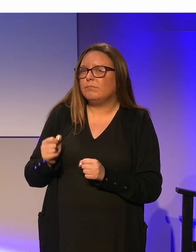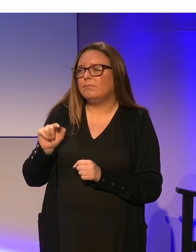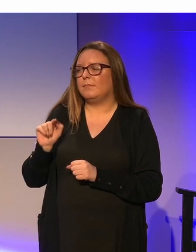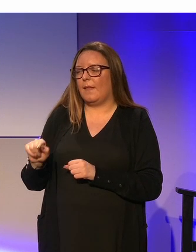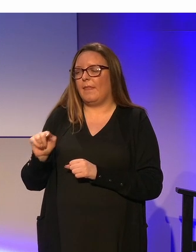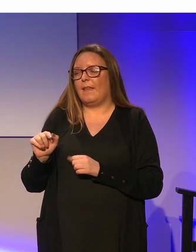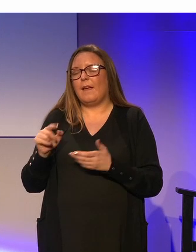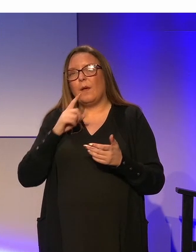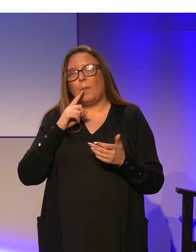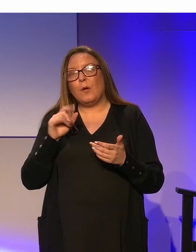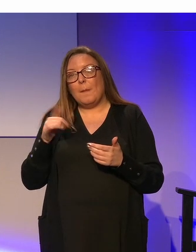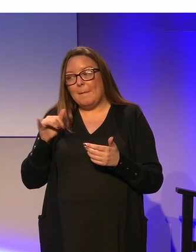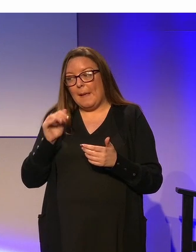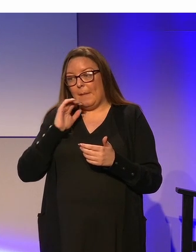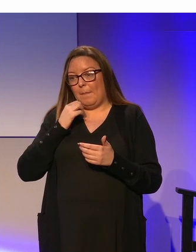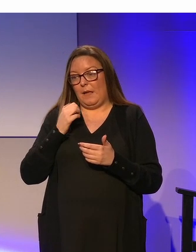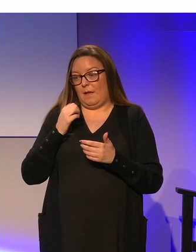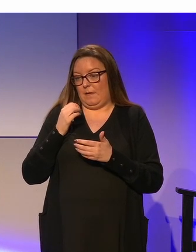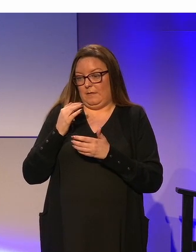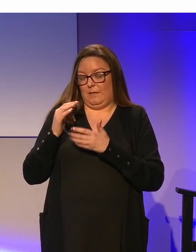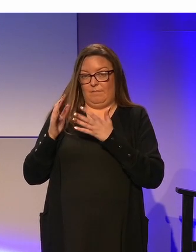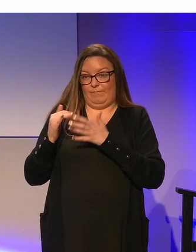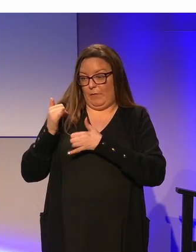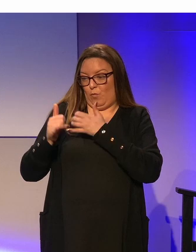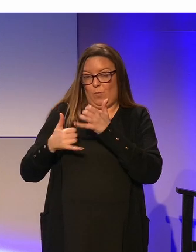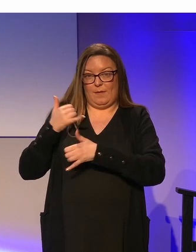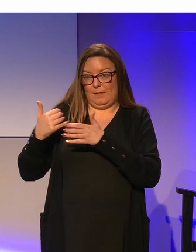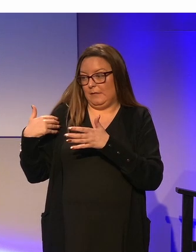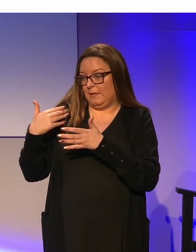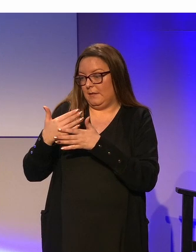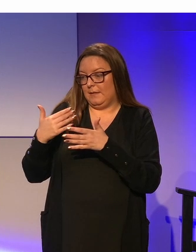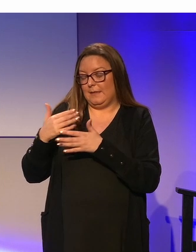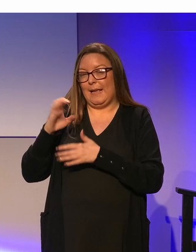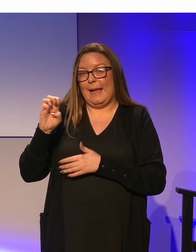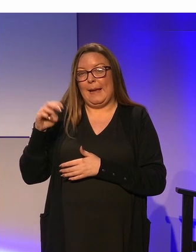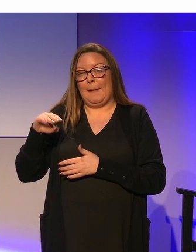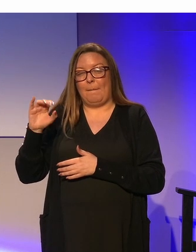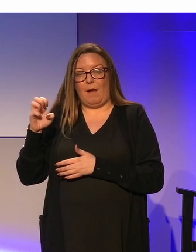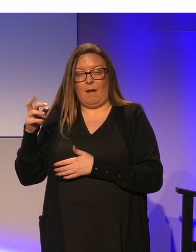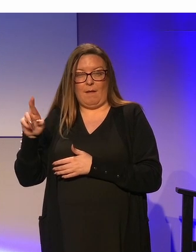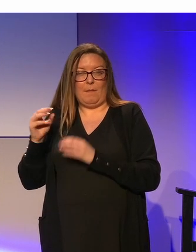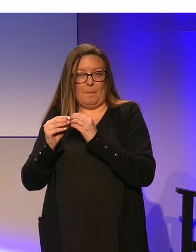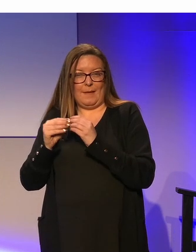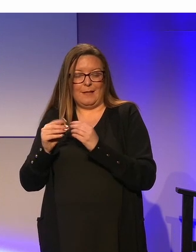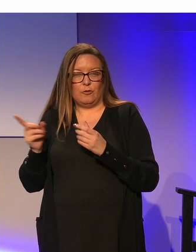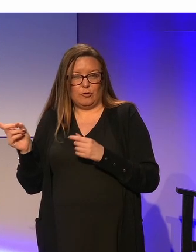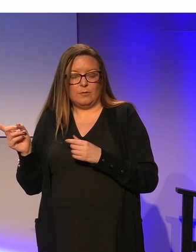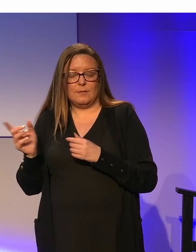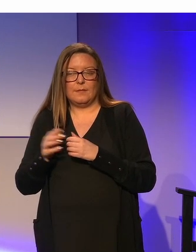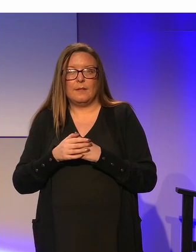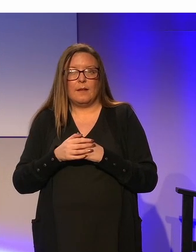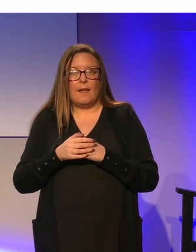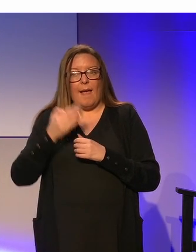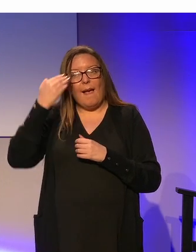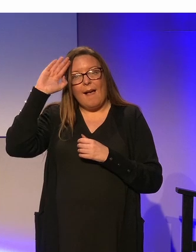It might be because over the past 2 decades, as Emma has so lucidly explained, it might be